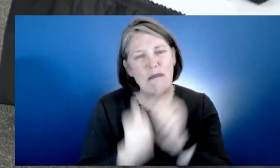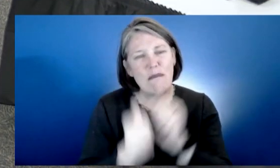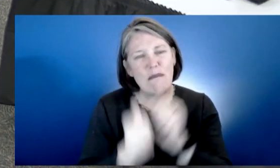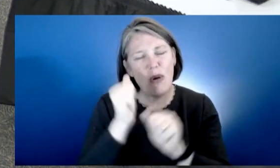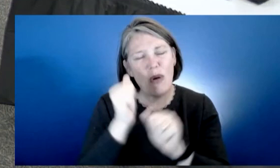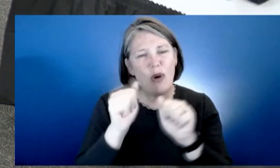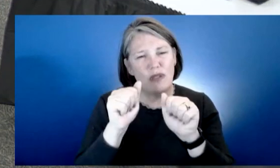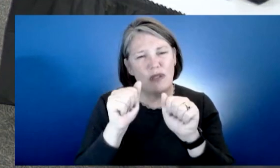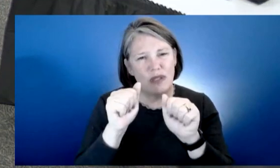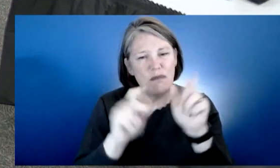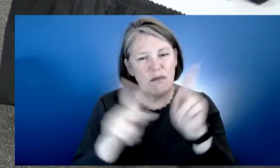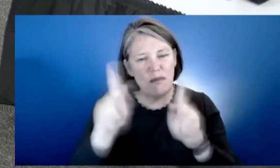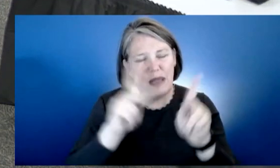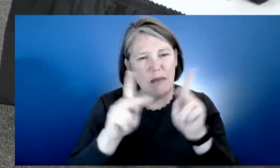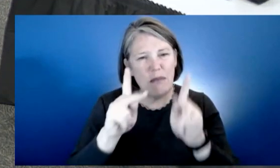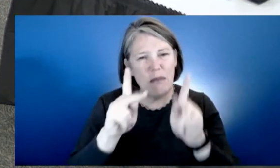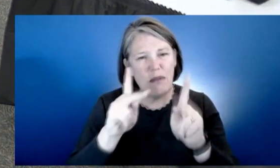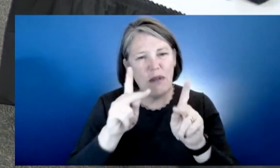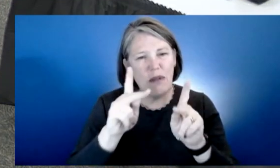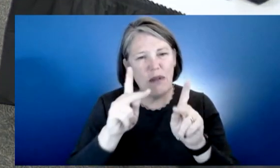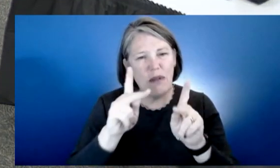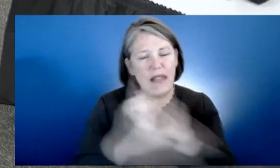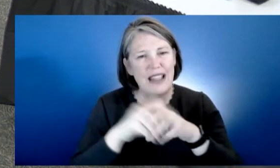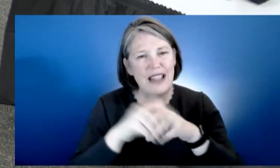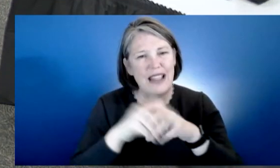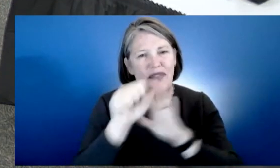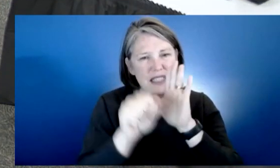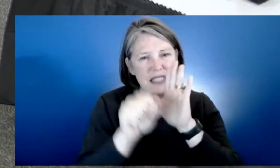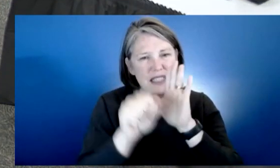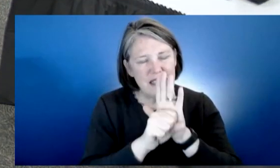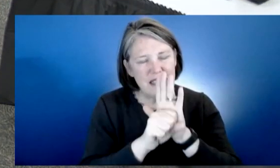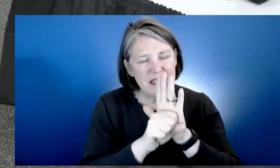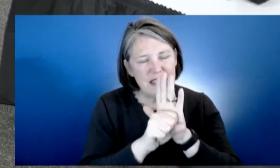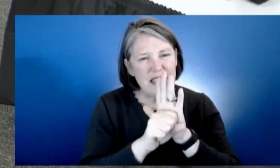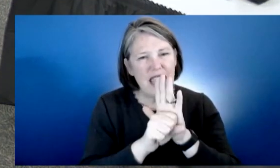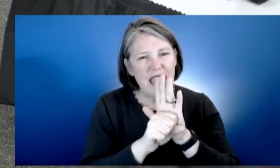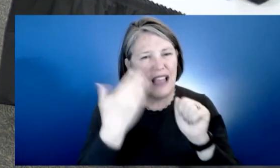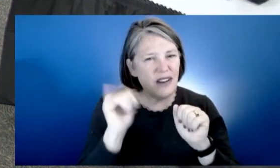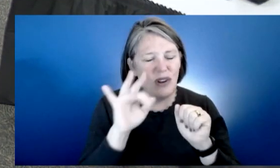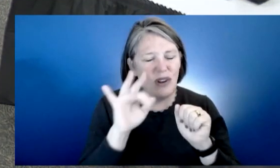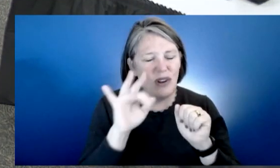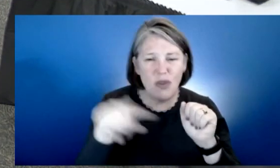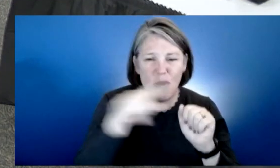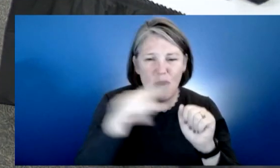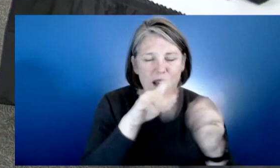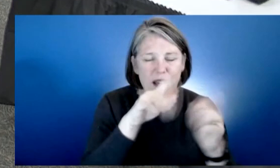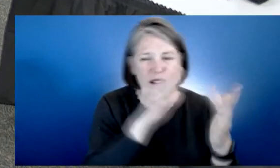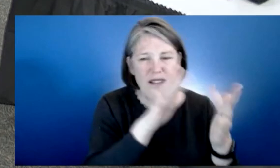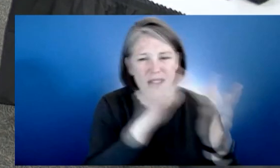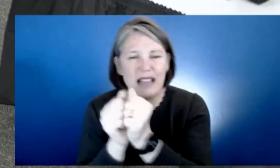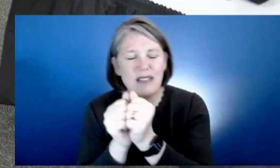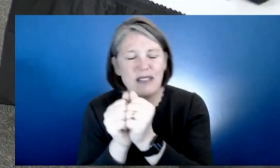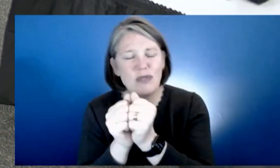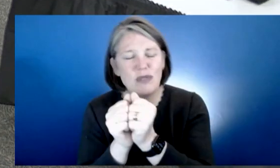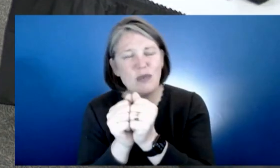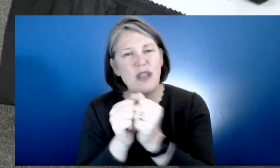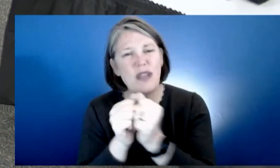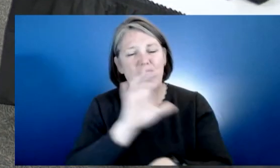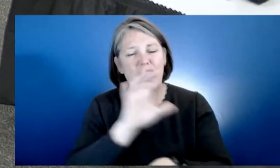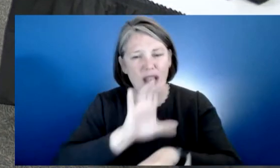in the state, I think a statement, or I don't know if you have contacts with the Colorado Department of Health